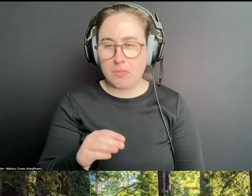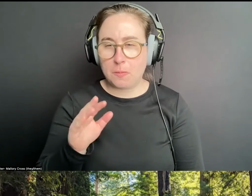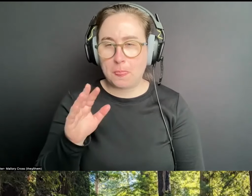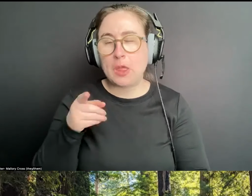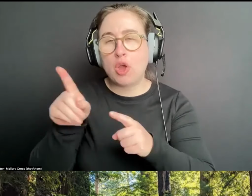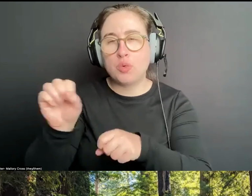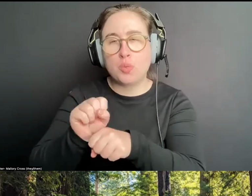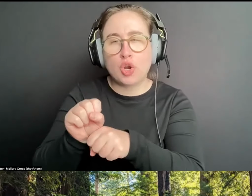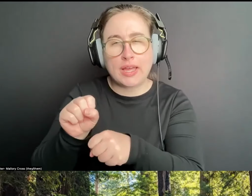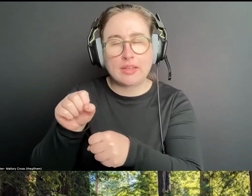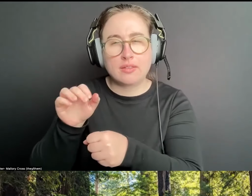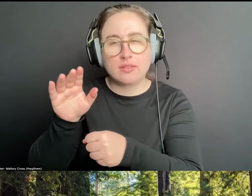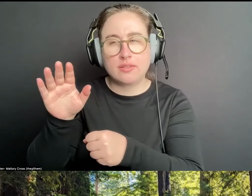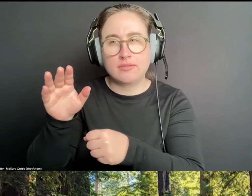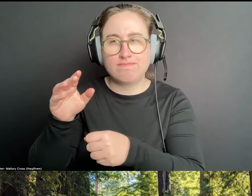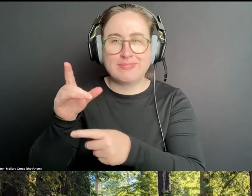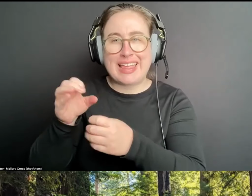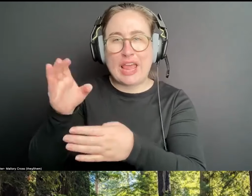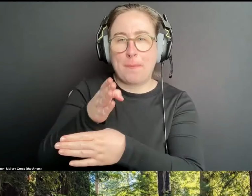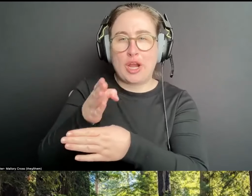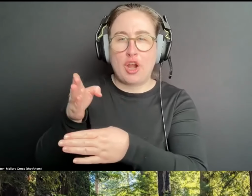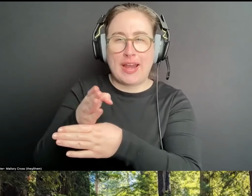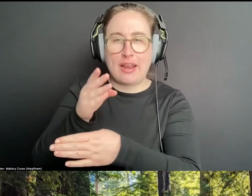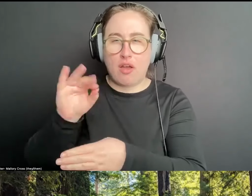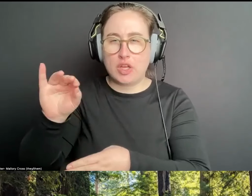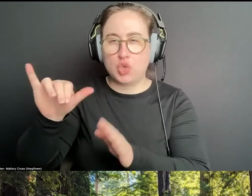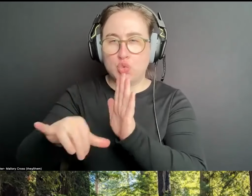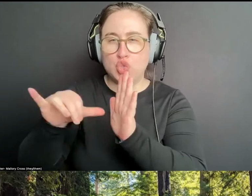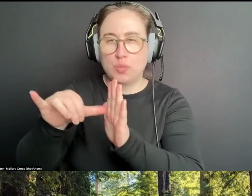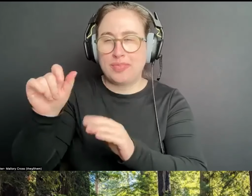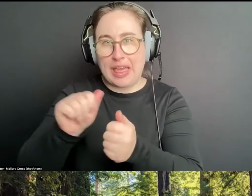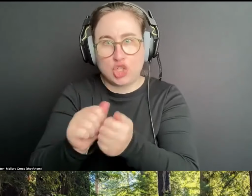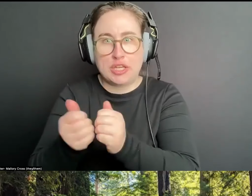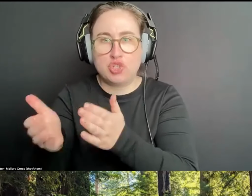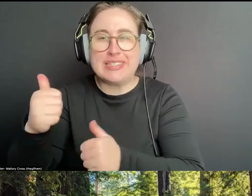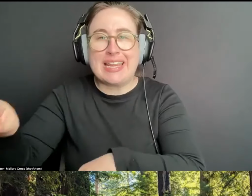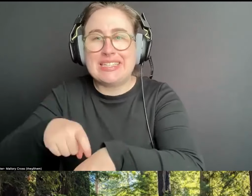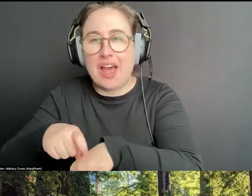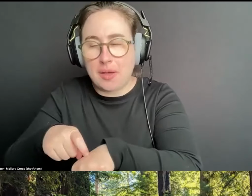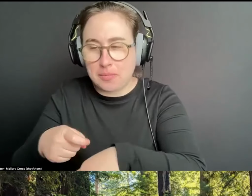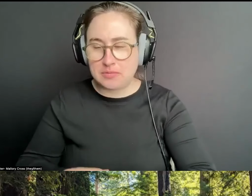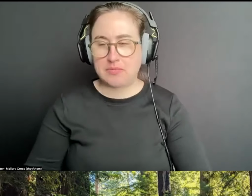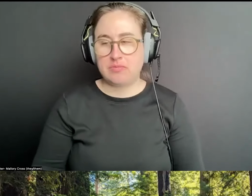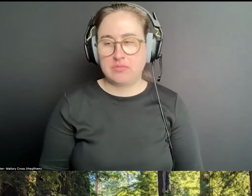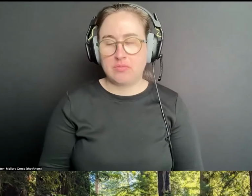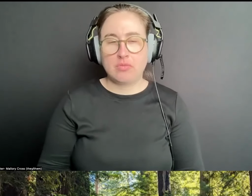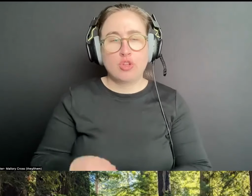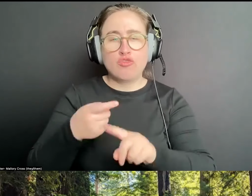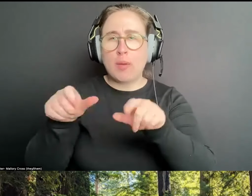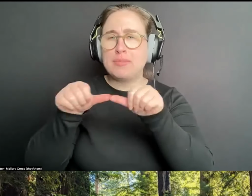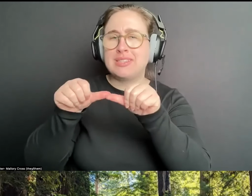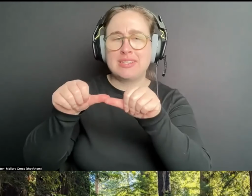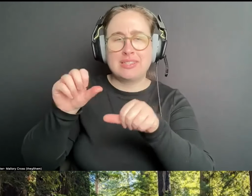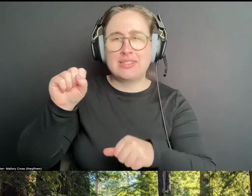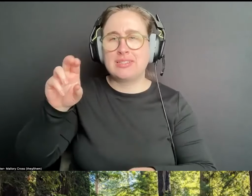intermediary of YouTube, which could change its terms of service at any point in time. Yep. From a sustainability